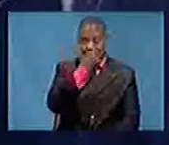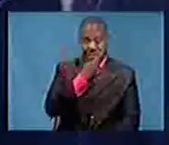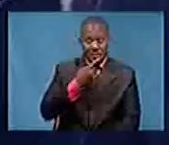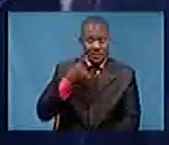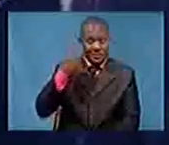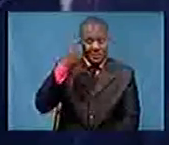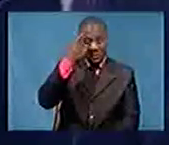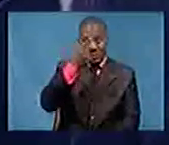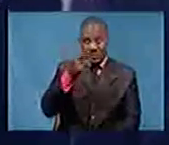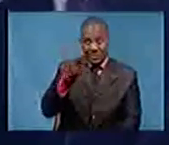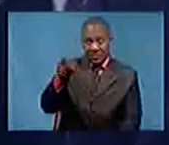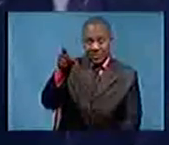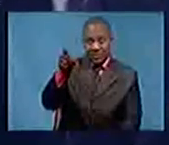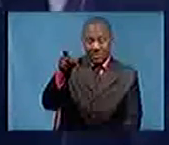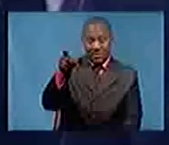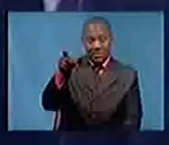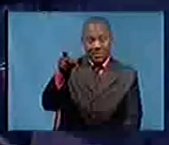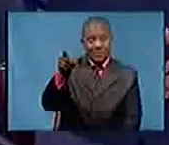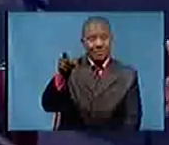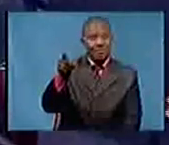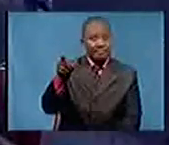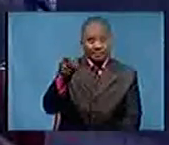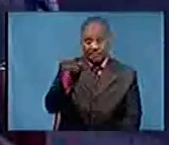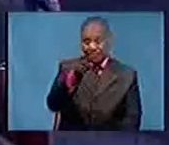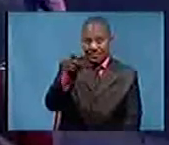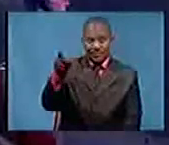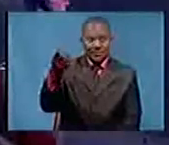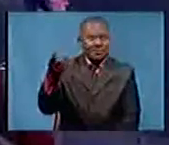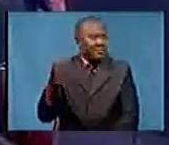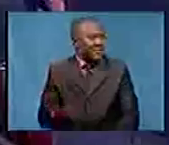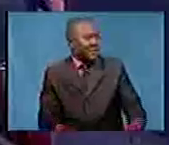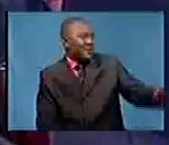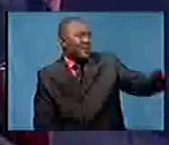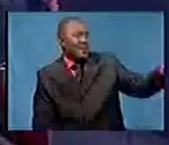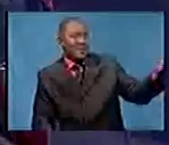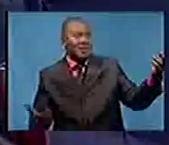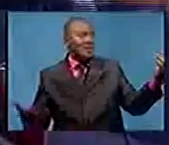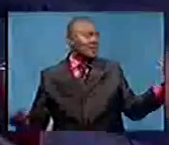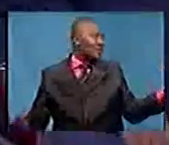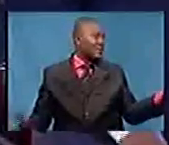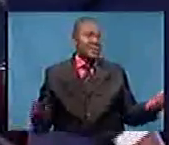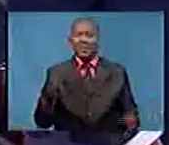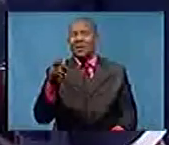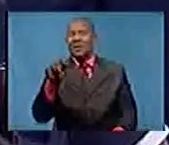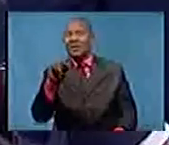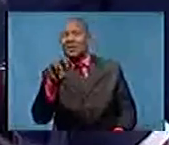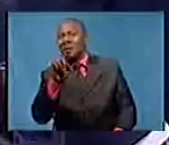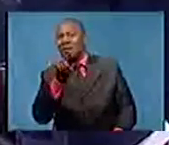And this warning, I General Mosquito, he has said it. He's sitting there.